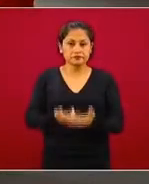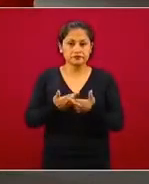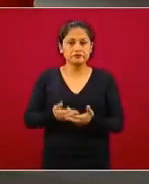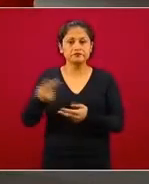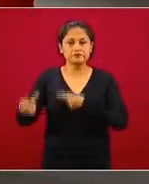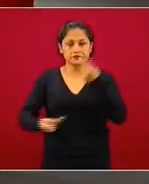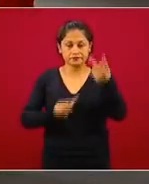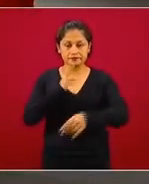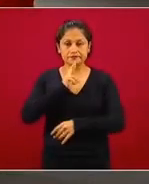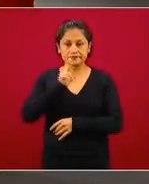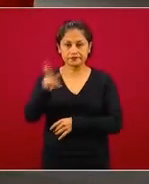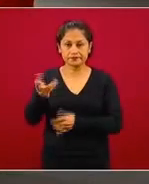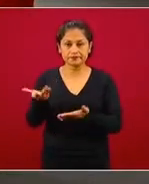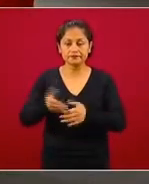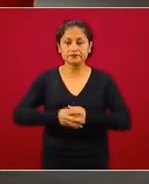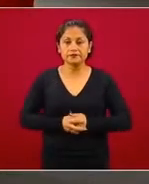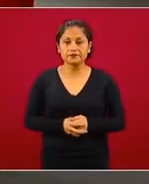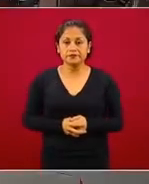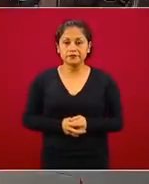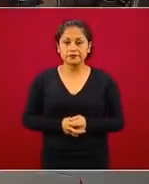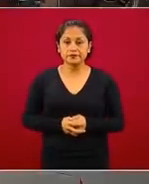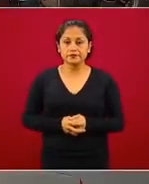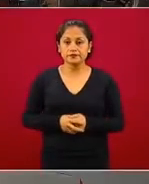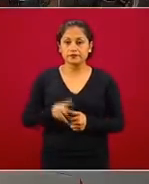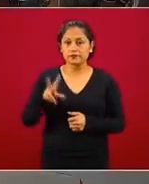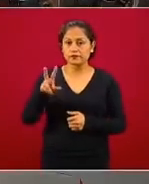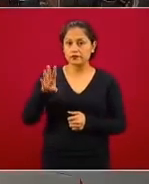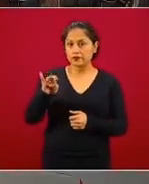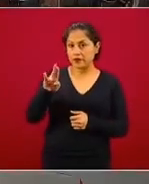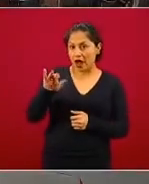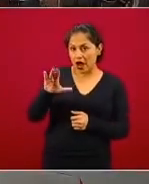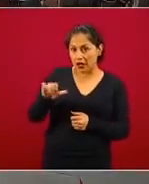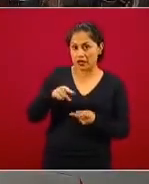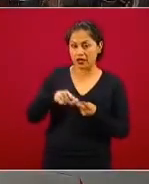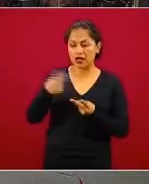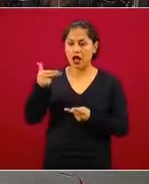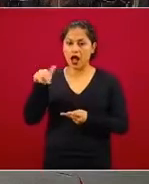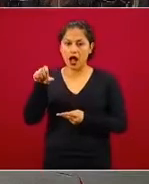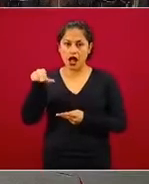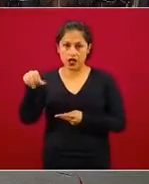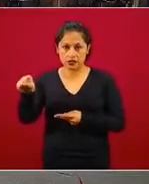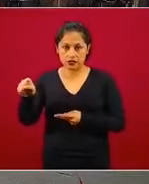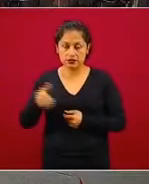favor. And Vamos these a are dar healthcare paso a usted, professionals, and you Bianca, can y a take a look at the Vanessa. distribution here.